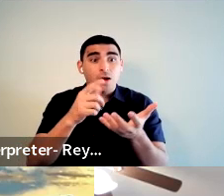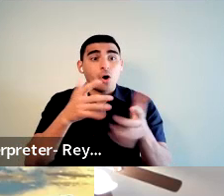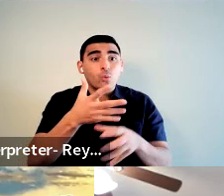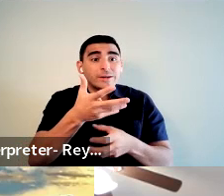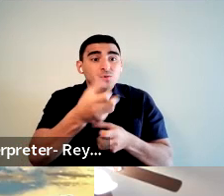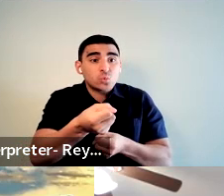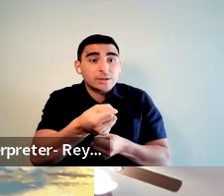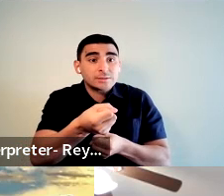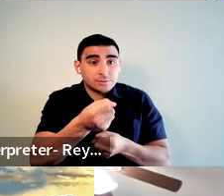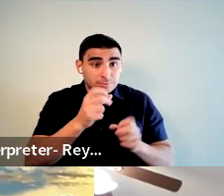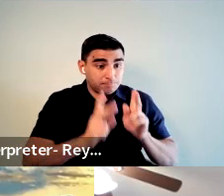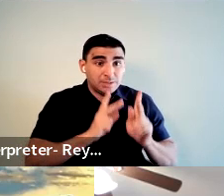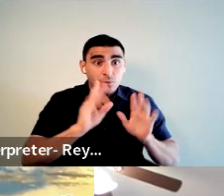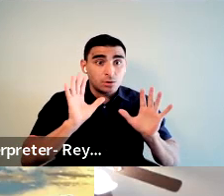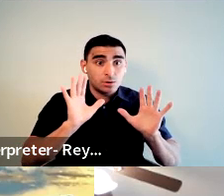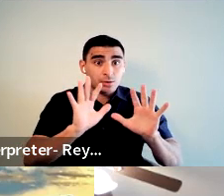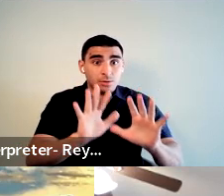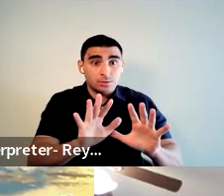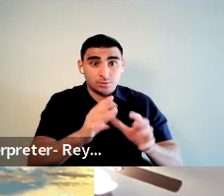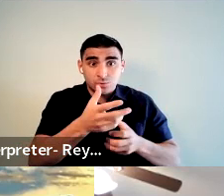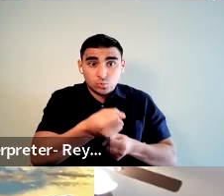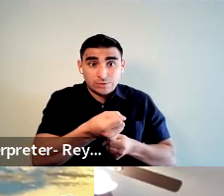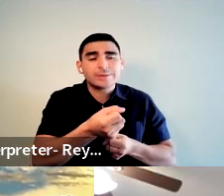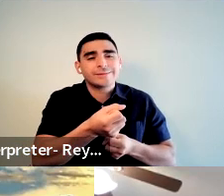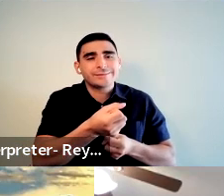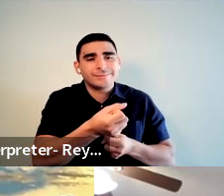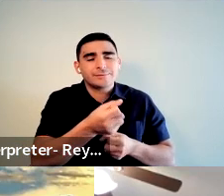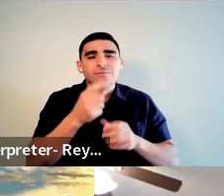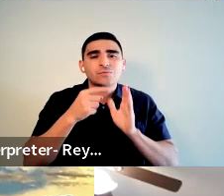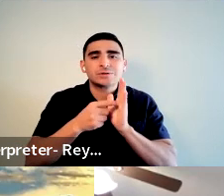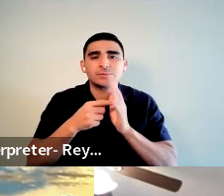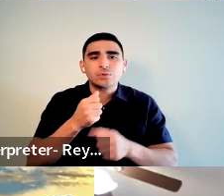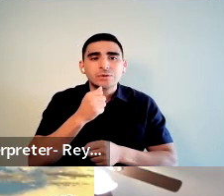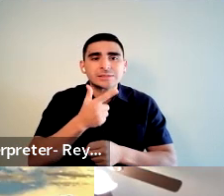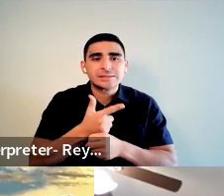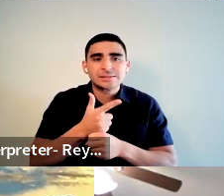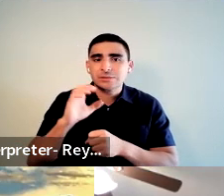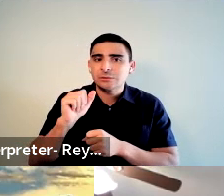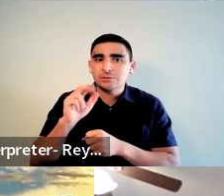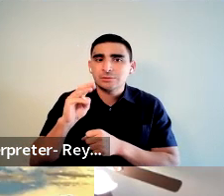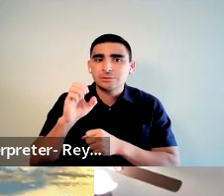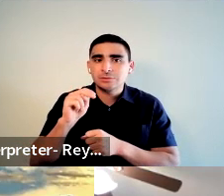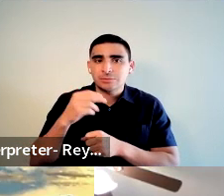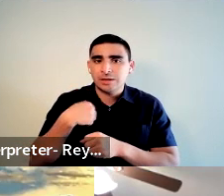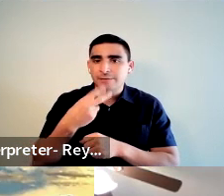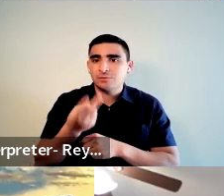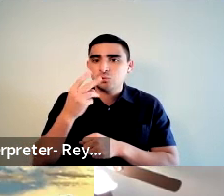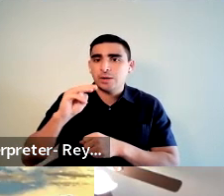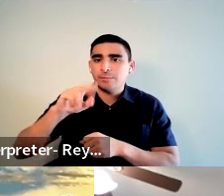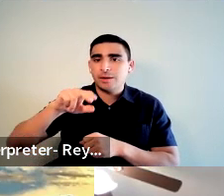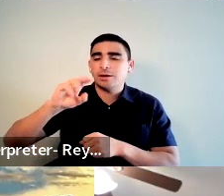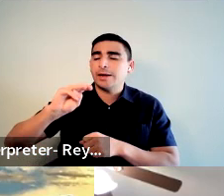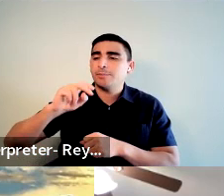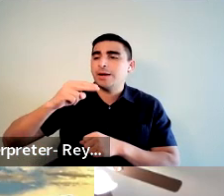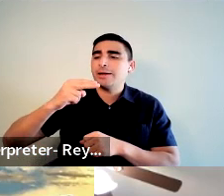safe space for people. We have examples of that. Sister Carmen has 2 MHP clinicians that are